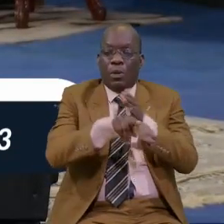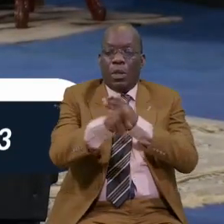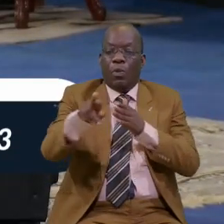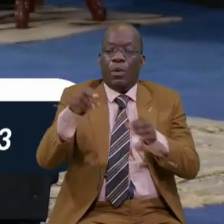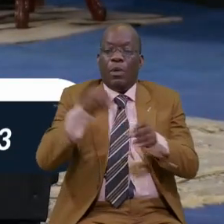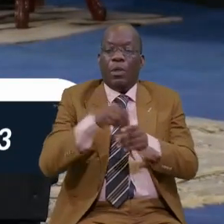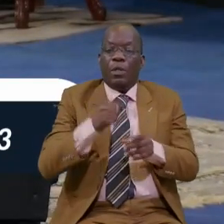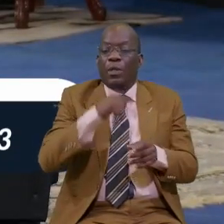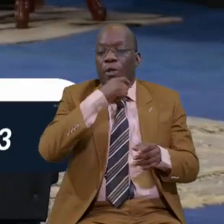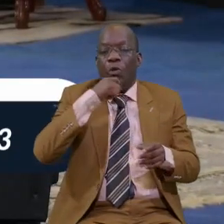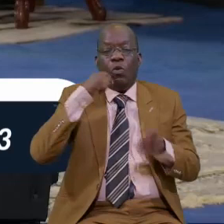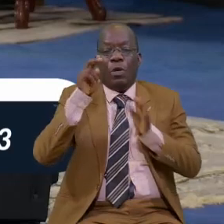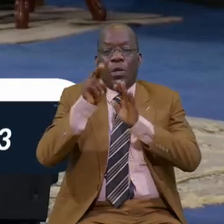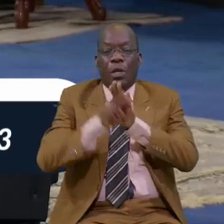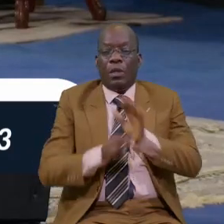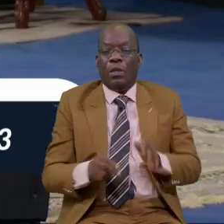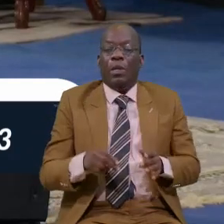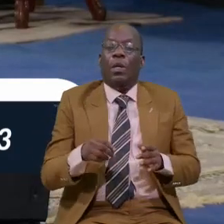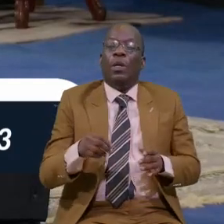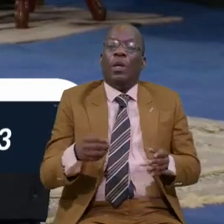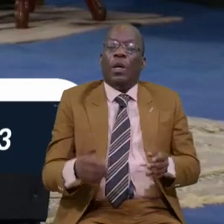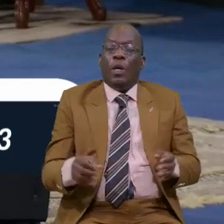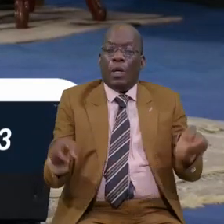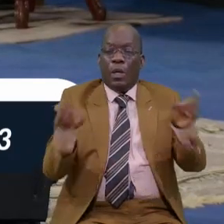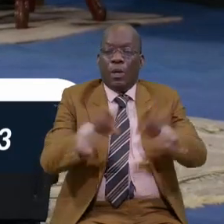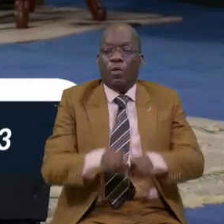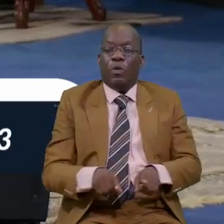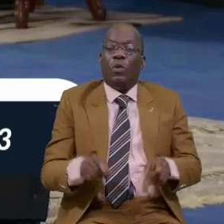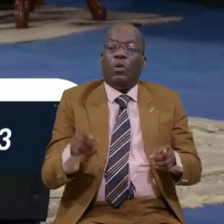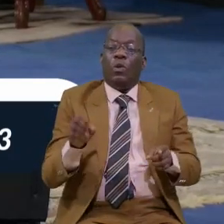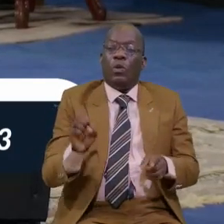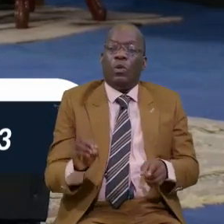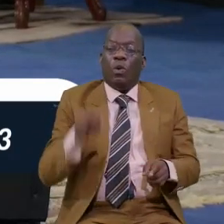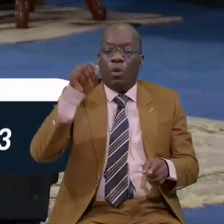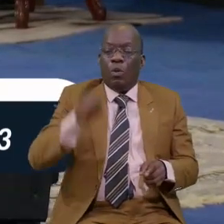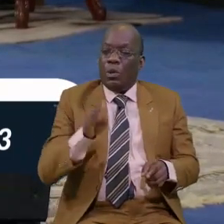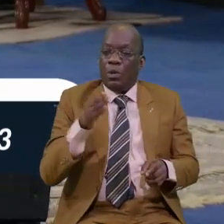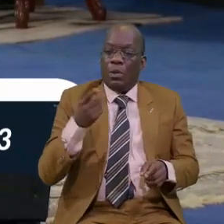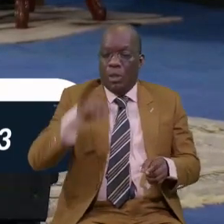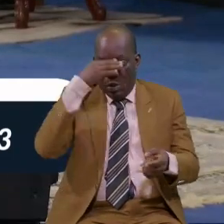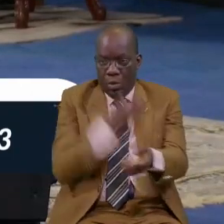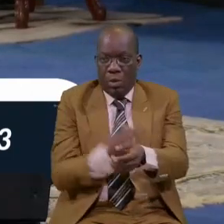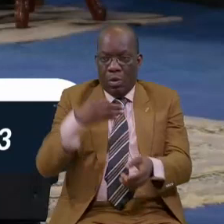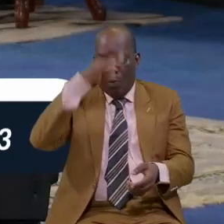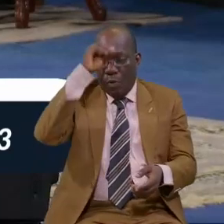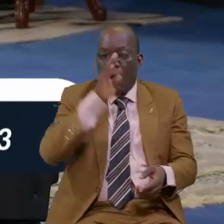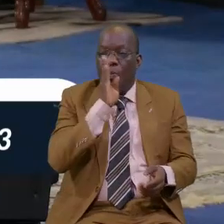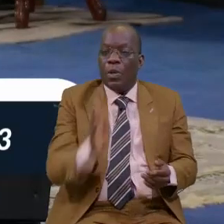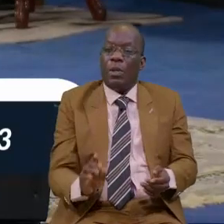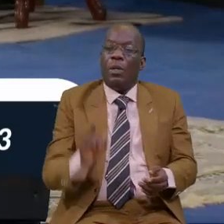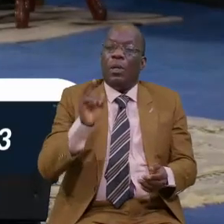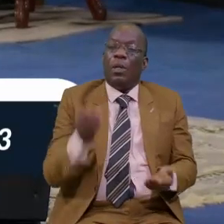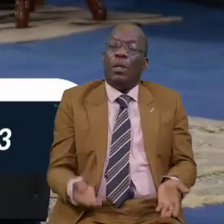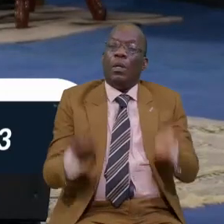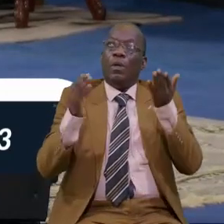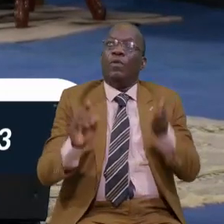so must the Son of Man be lifted up. That's why we refer to him as